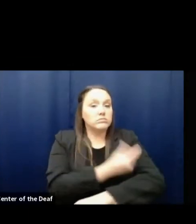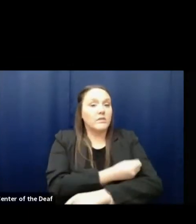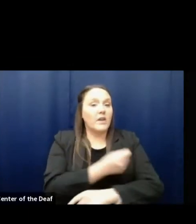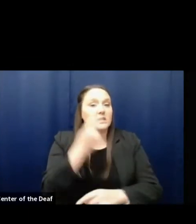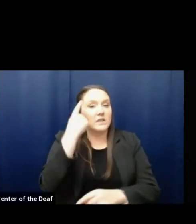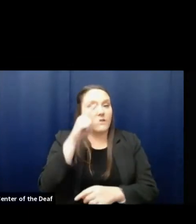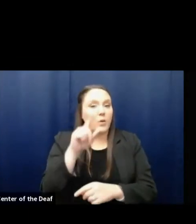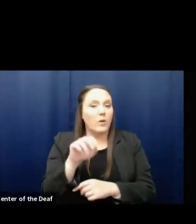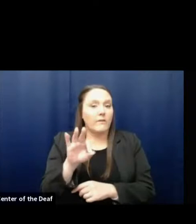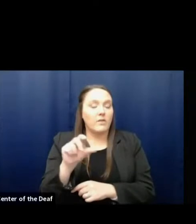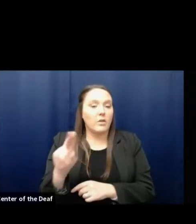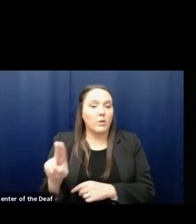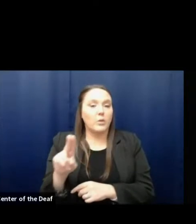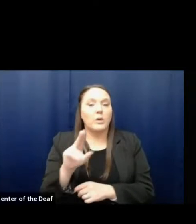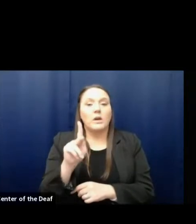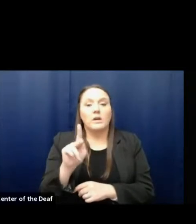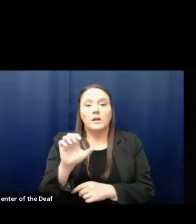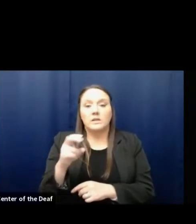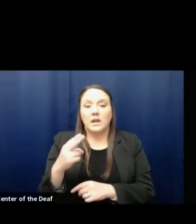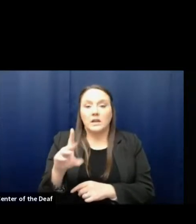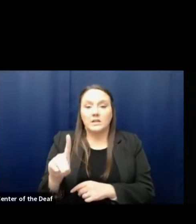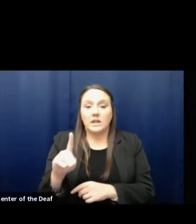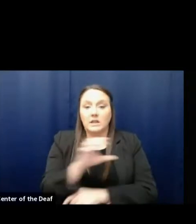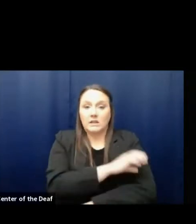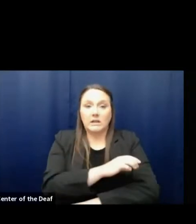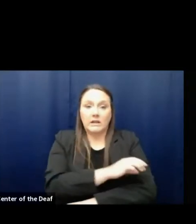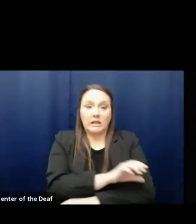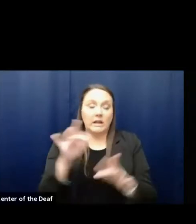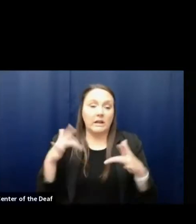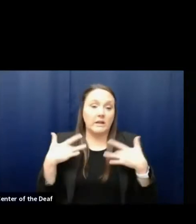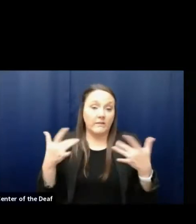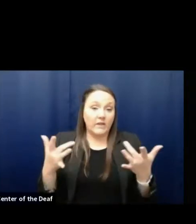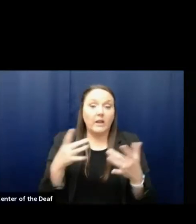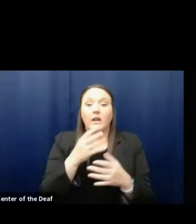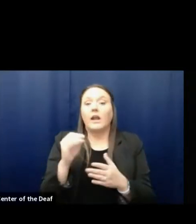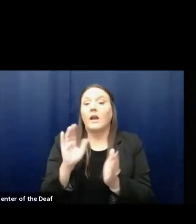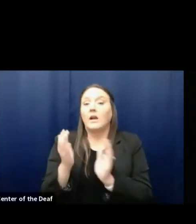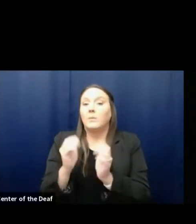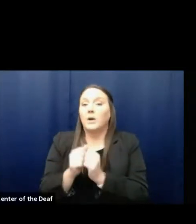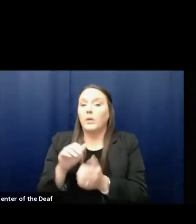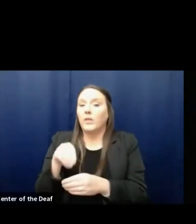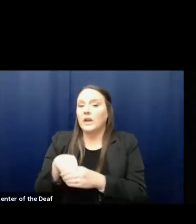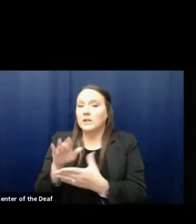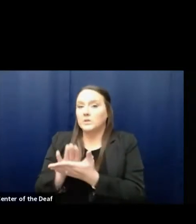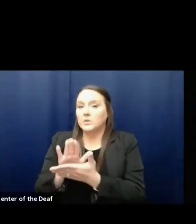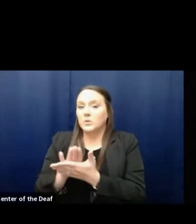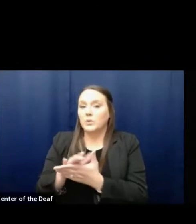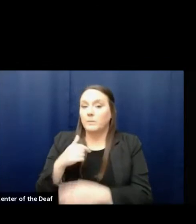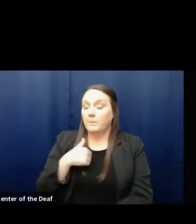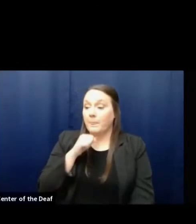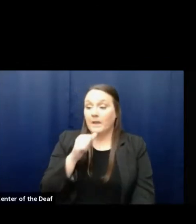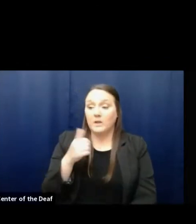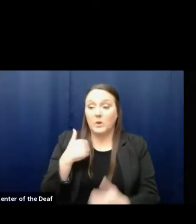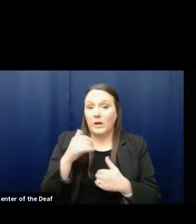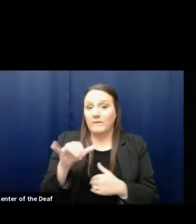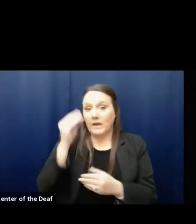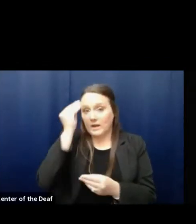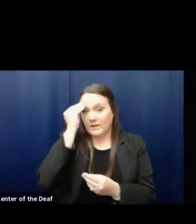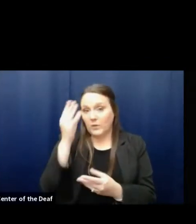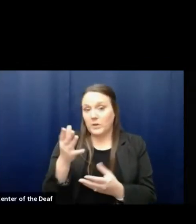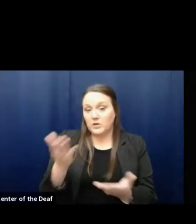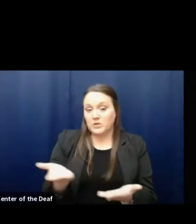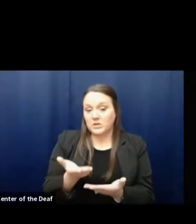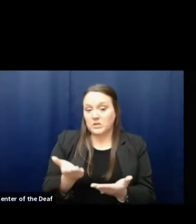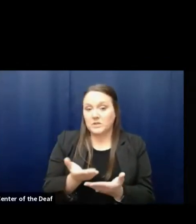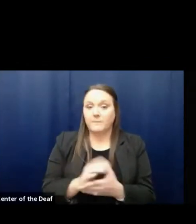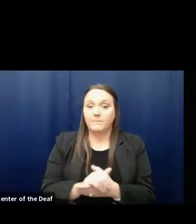so far in KCHD clinic events, and how does that compare to in-school events? I do not have that information in